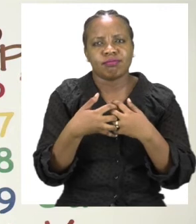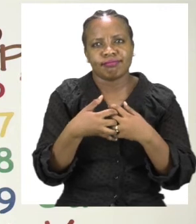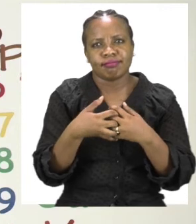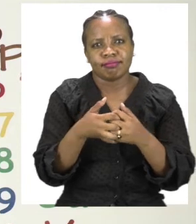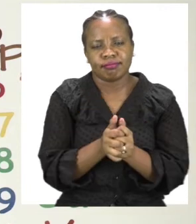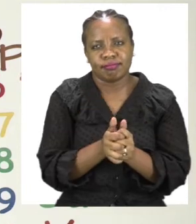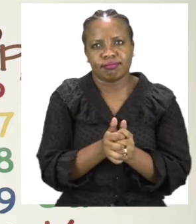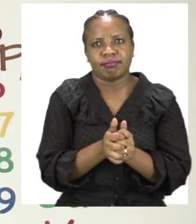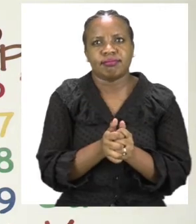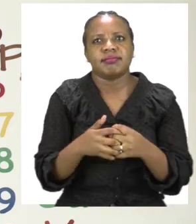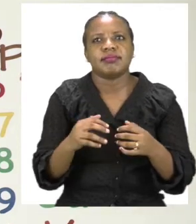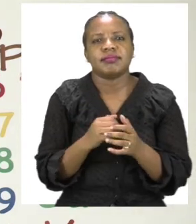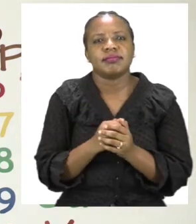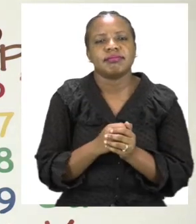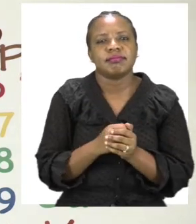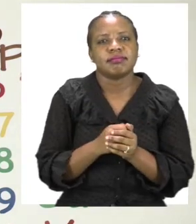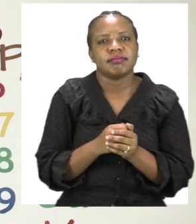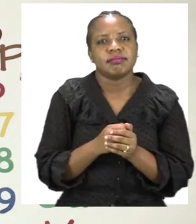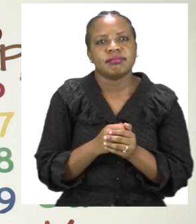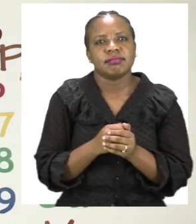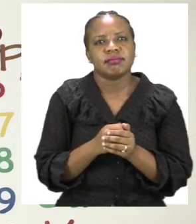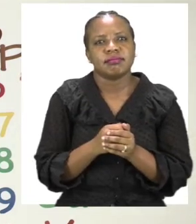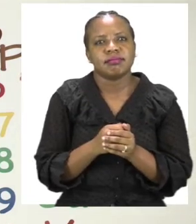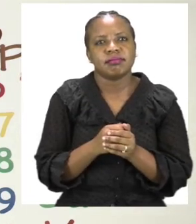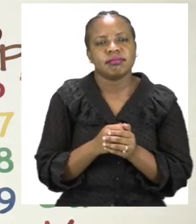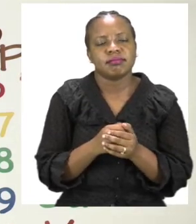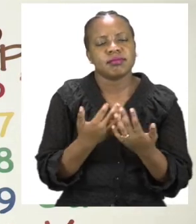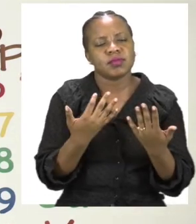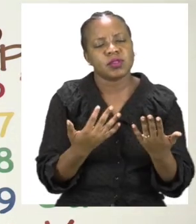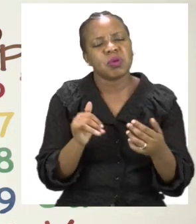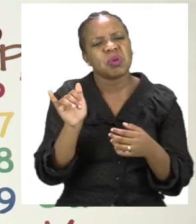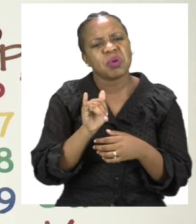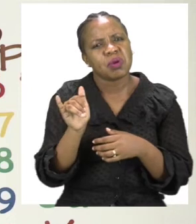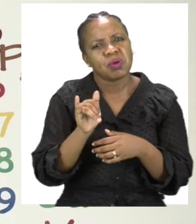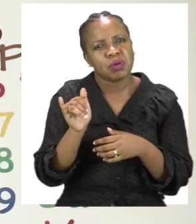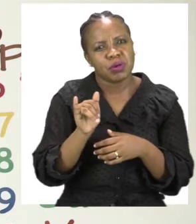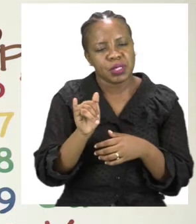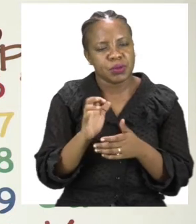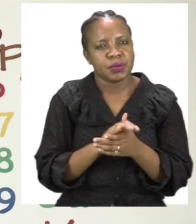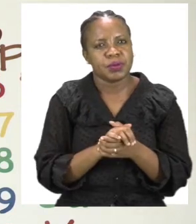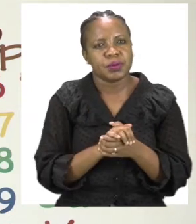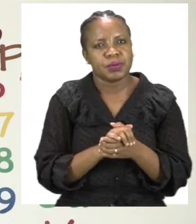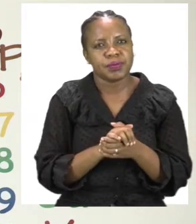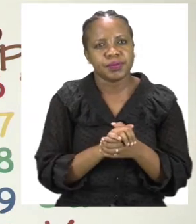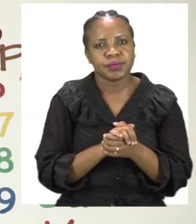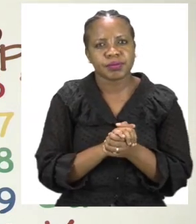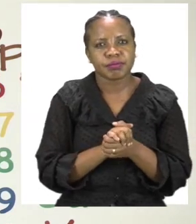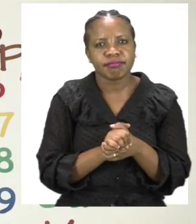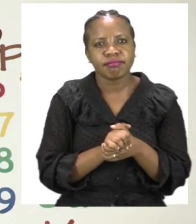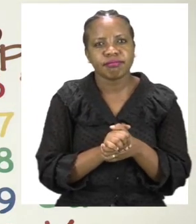Now in this case, our word or the week that we're talking about, the day for that week,